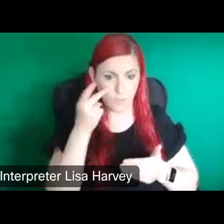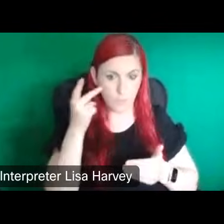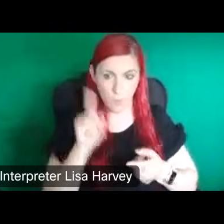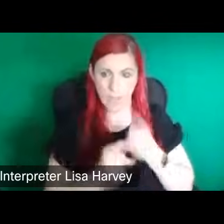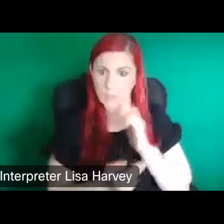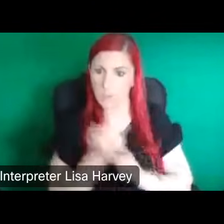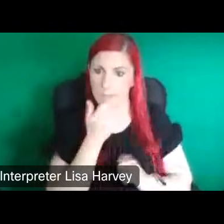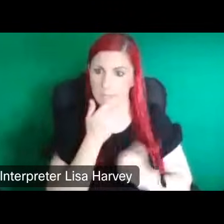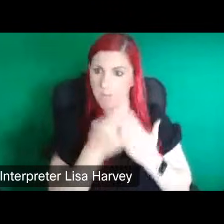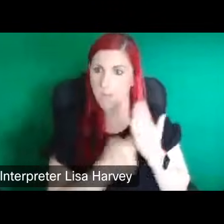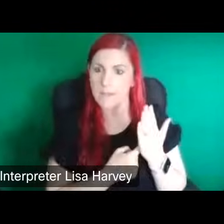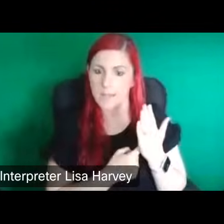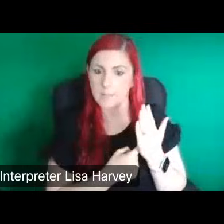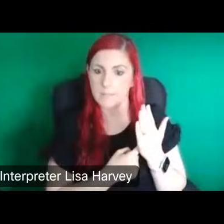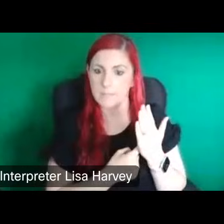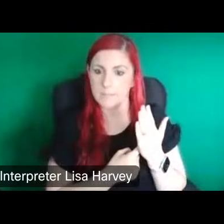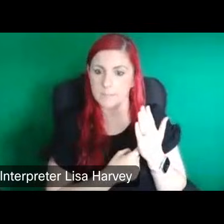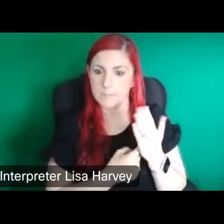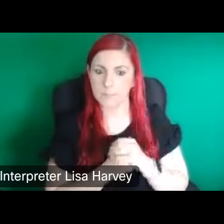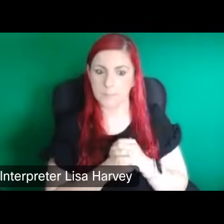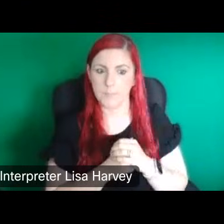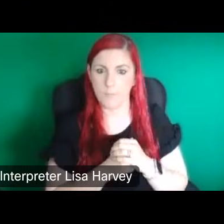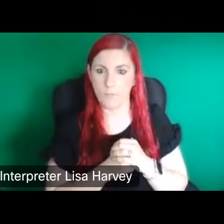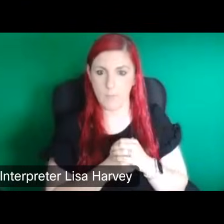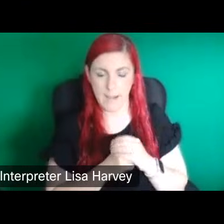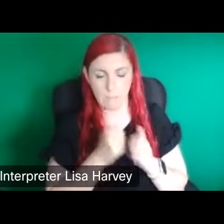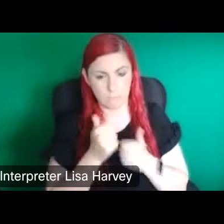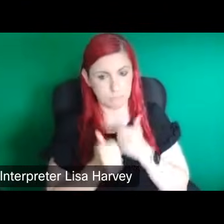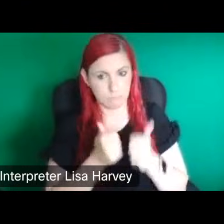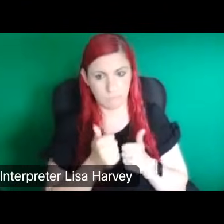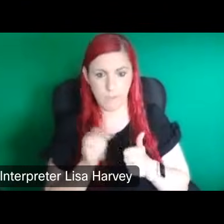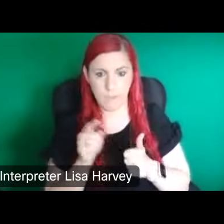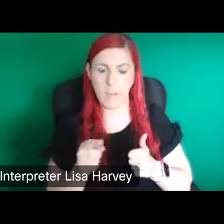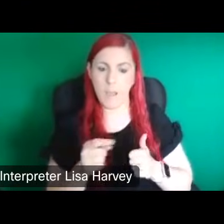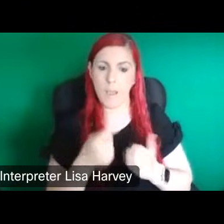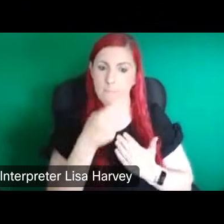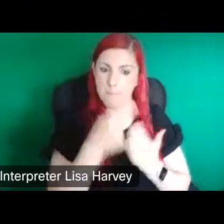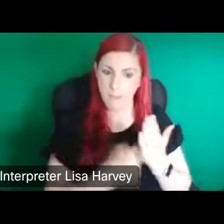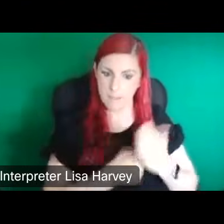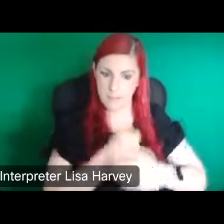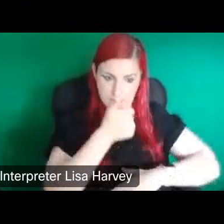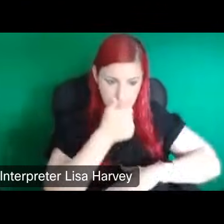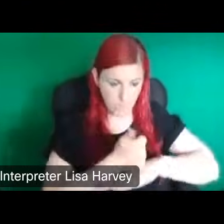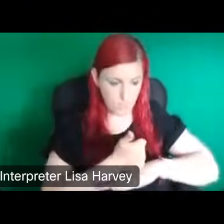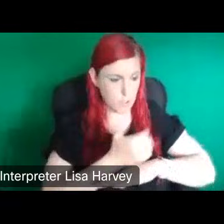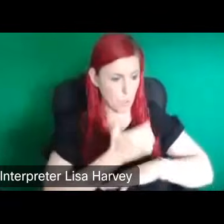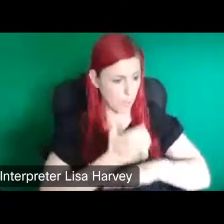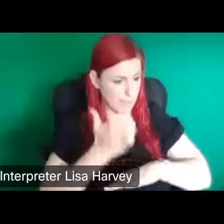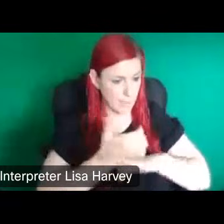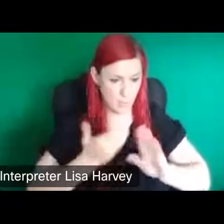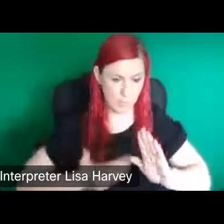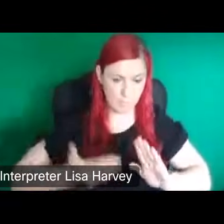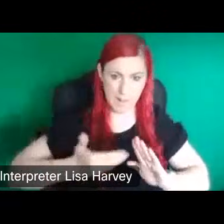of the policy very admirably. Policy is a foundation and one that we will build on together. Through open